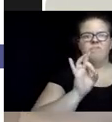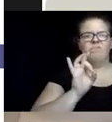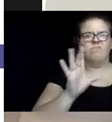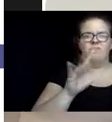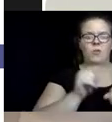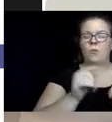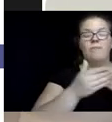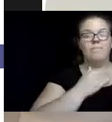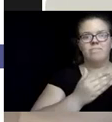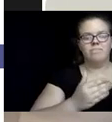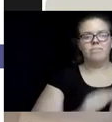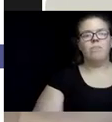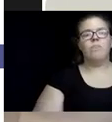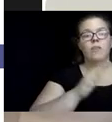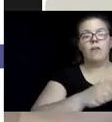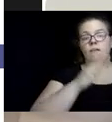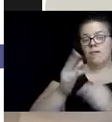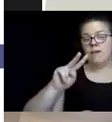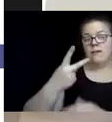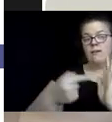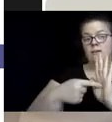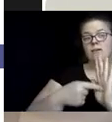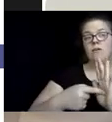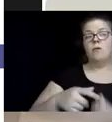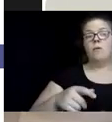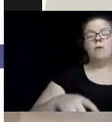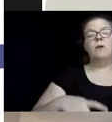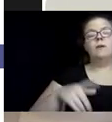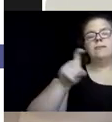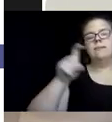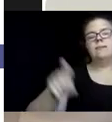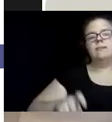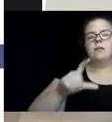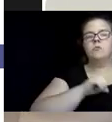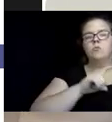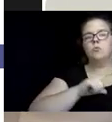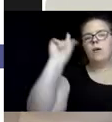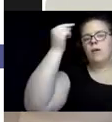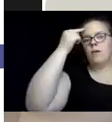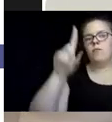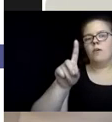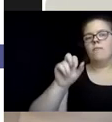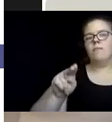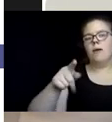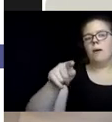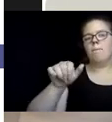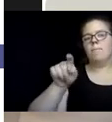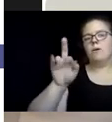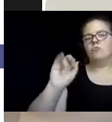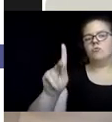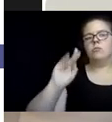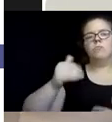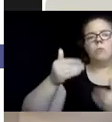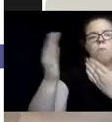Anyway, and then in another, she also mentions Texas Lieutenant Governor Dan Patrick, who proposed that